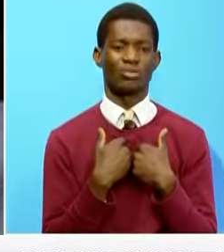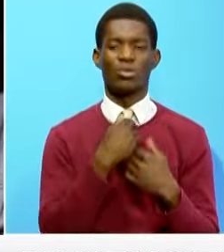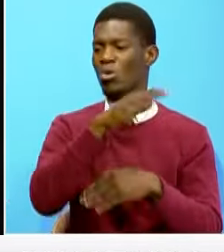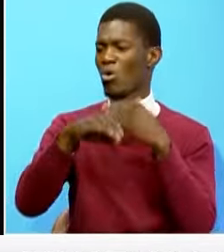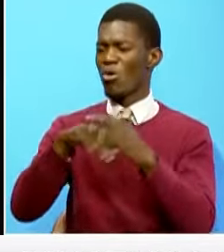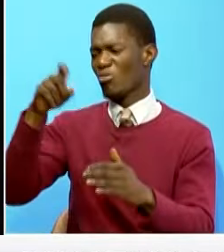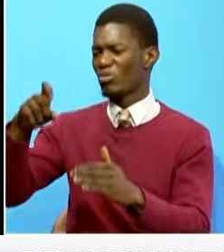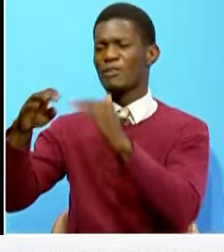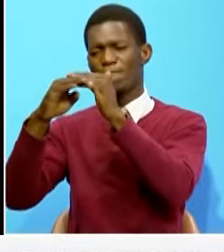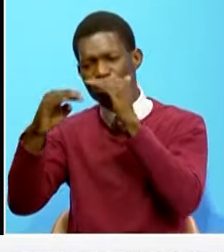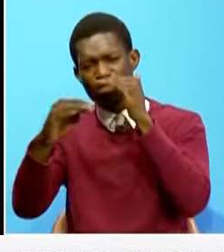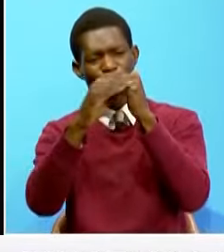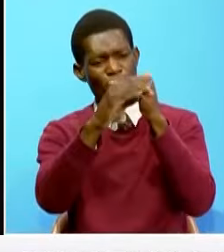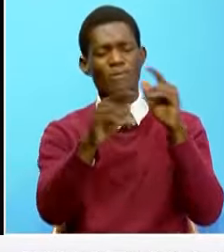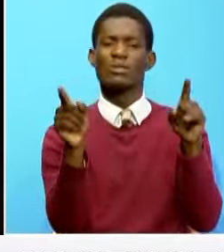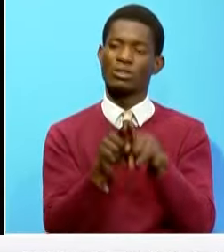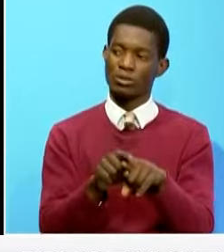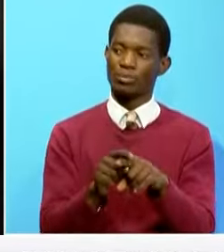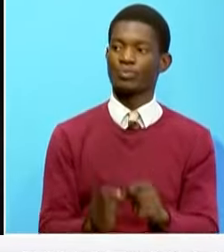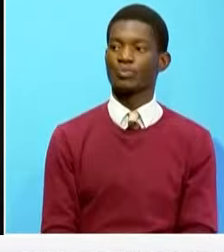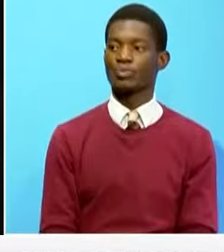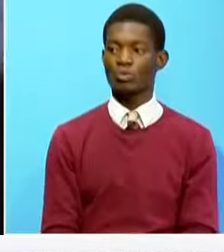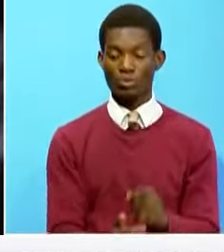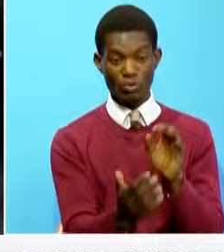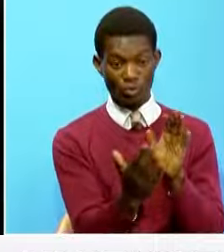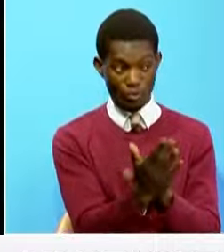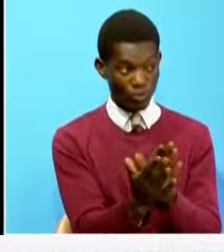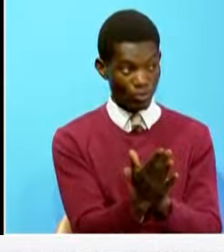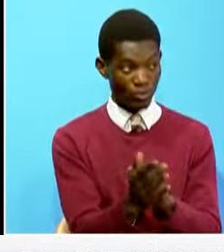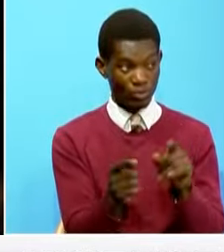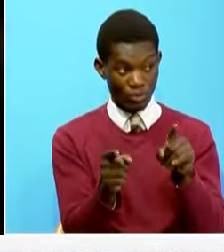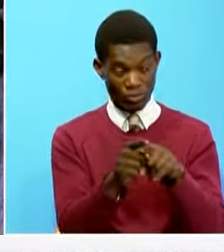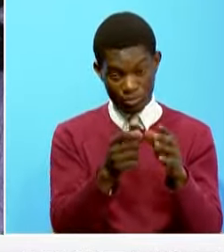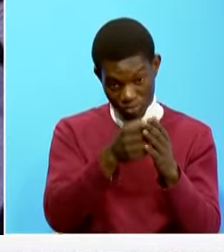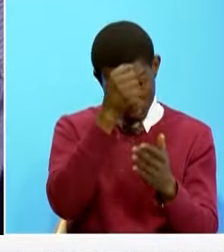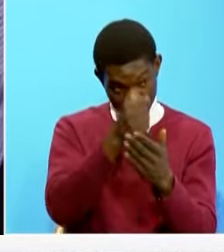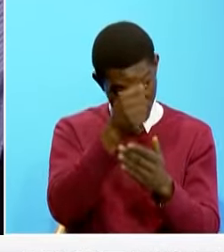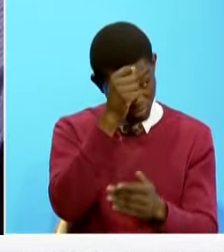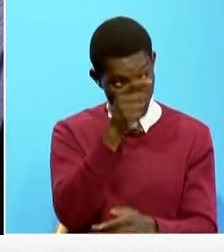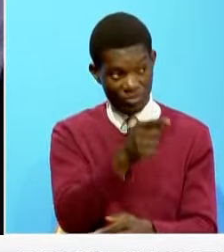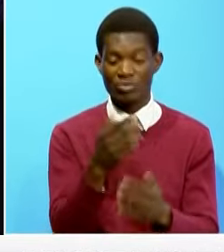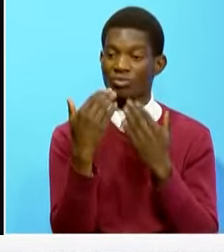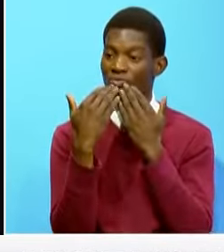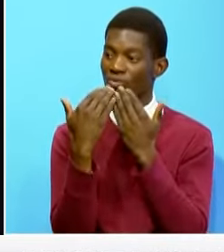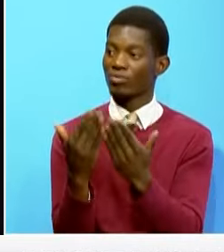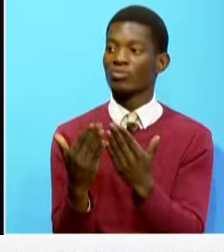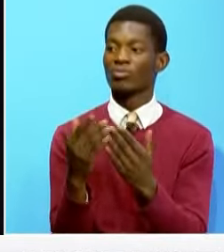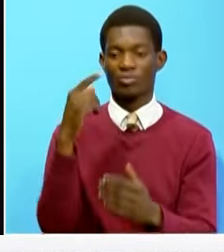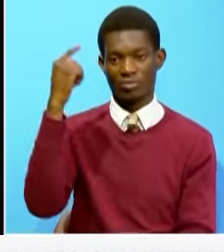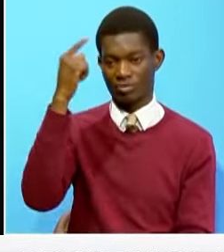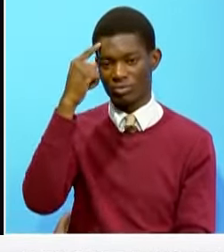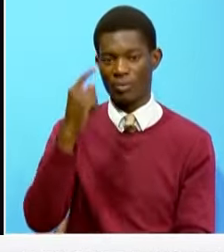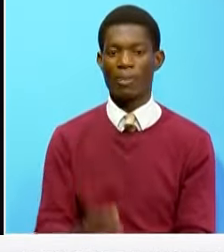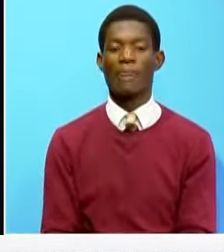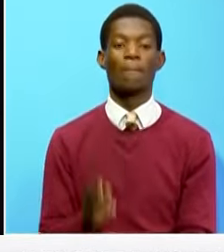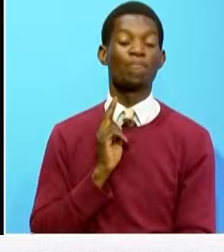everything. Both the school management and the pupils are grateful to government for the gesture. Thank you so much again to His